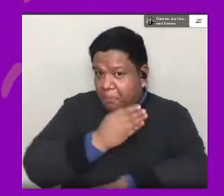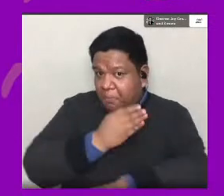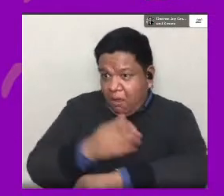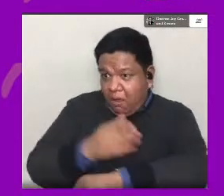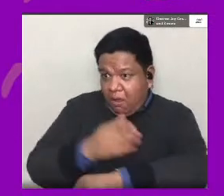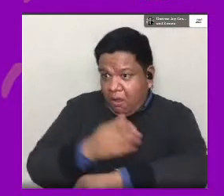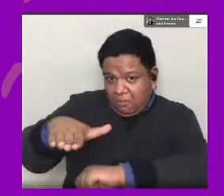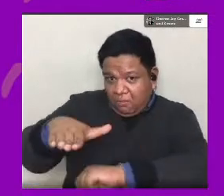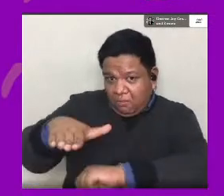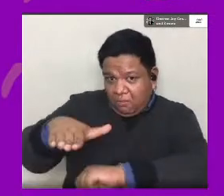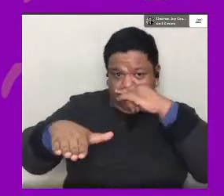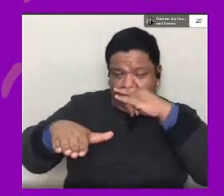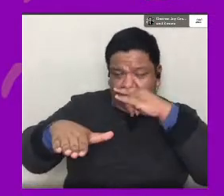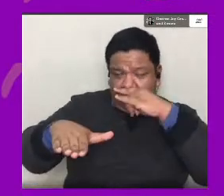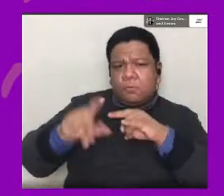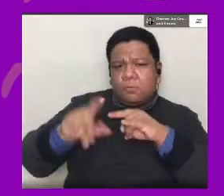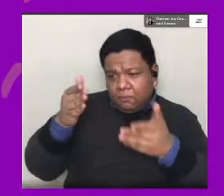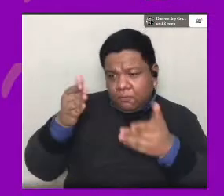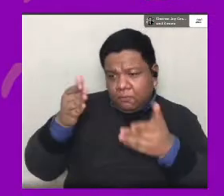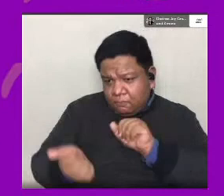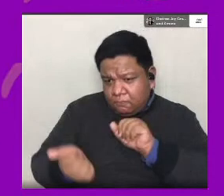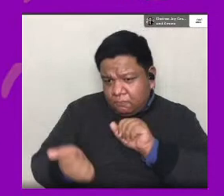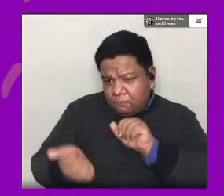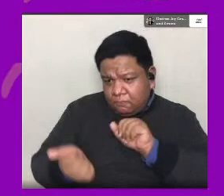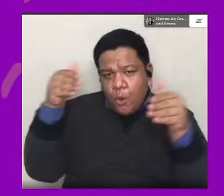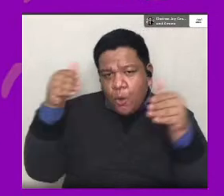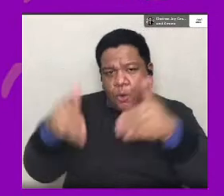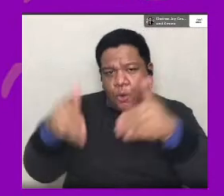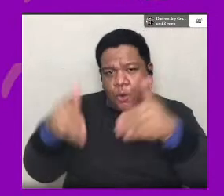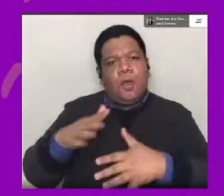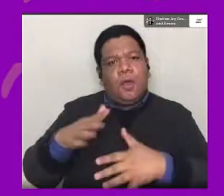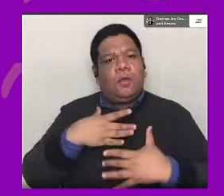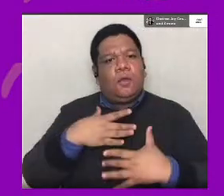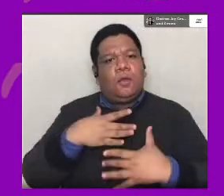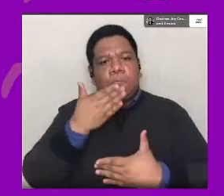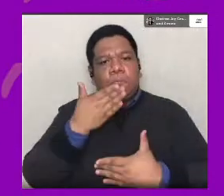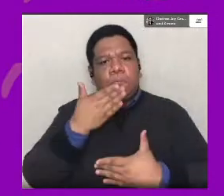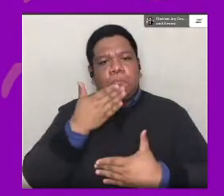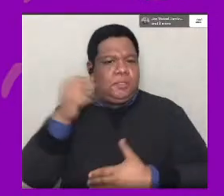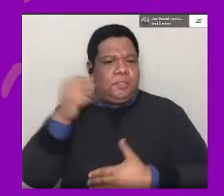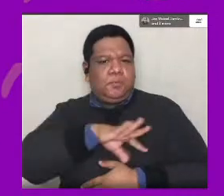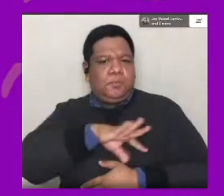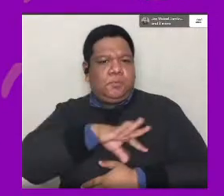best interest of the child and engage with the family and caregivers as appropriate.